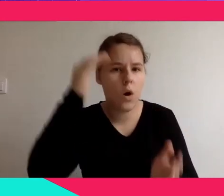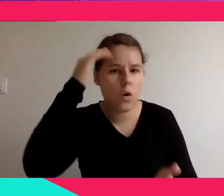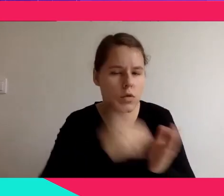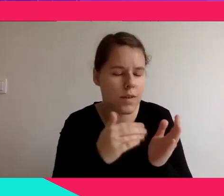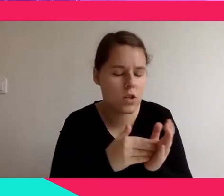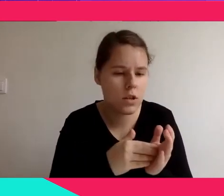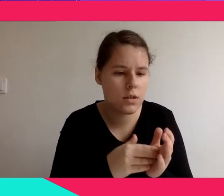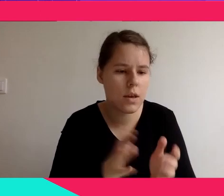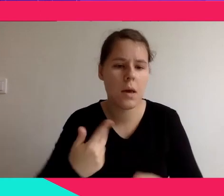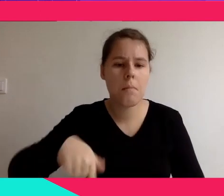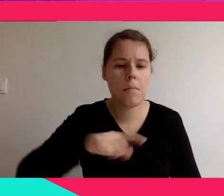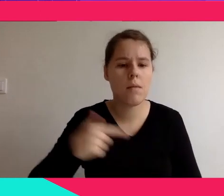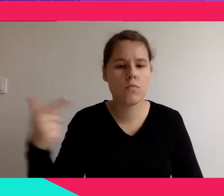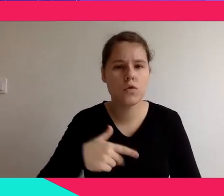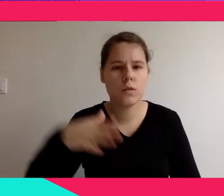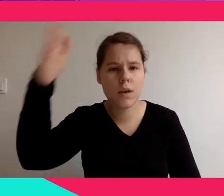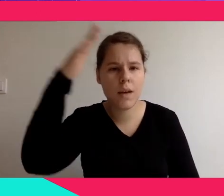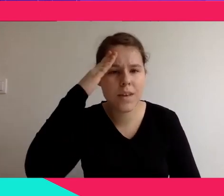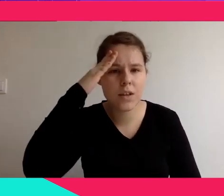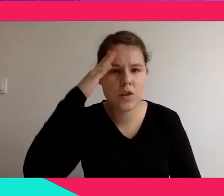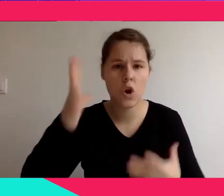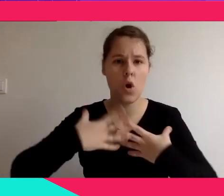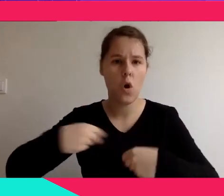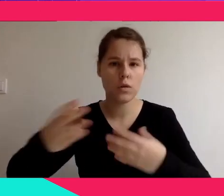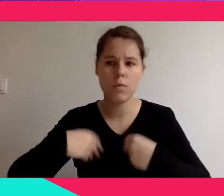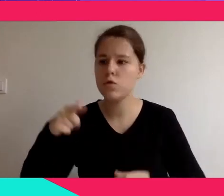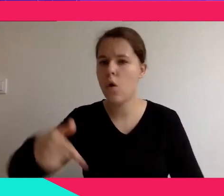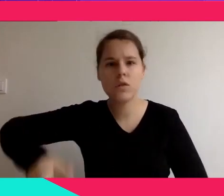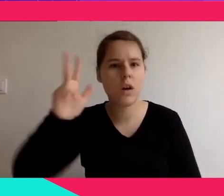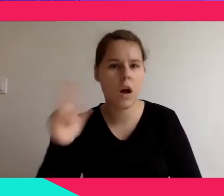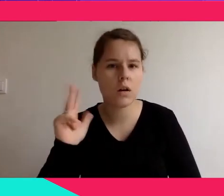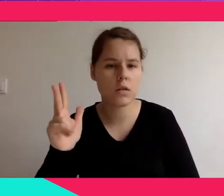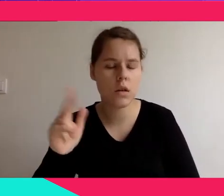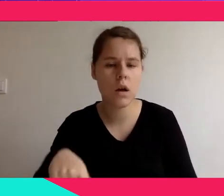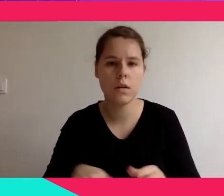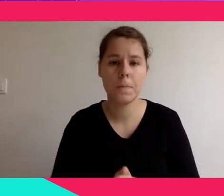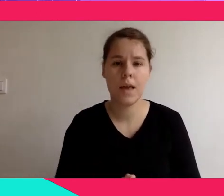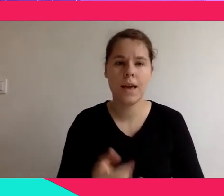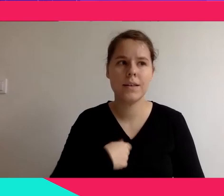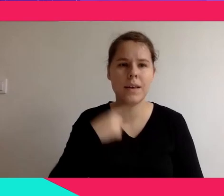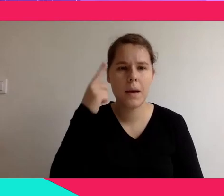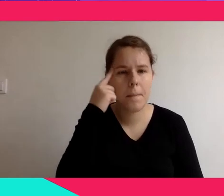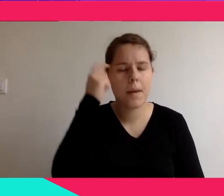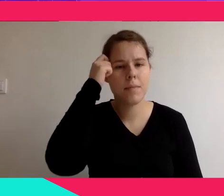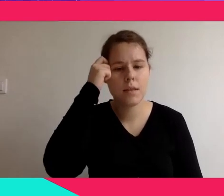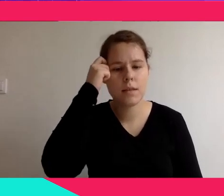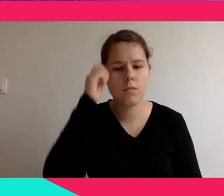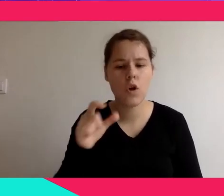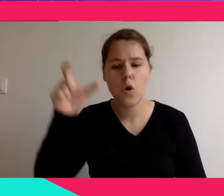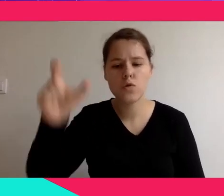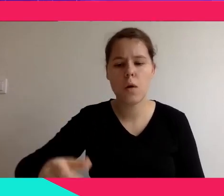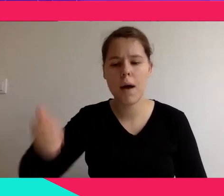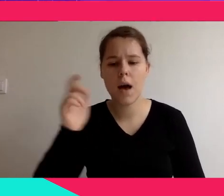remember someday the Metropolitan Museum of Art chief digital officer once said that actually as museums in